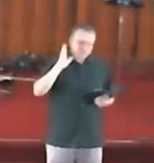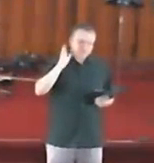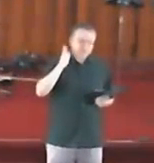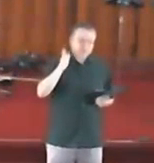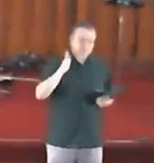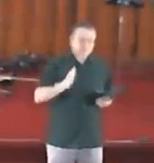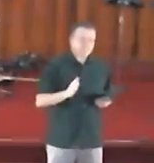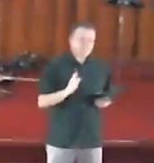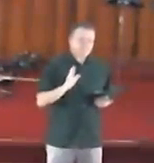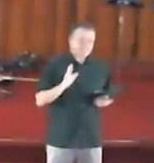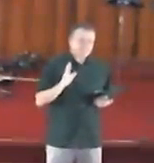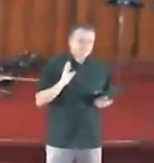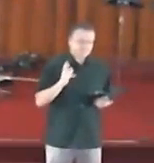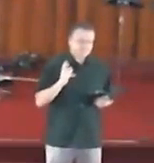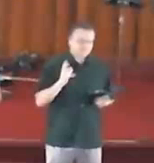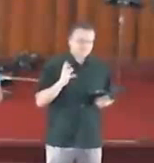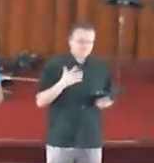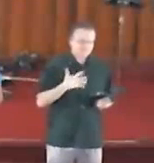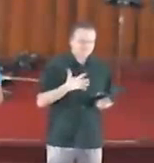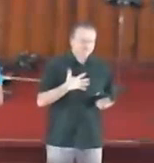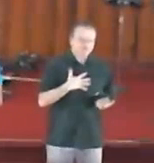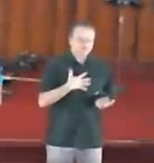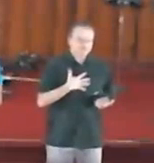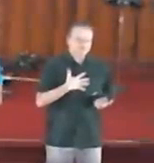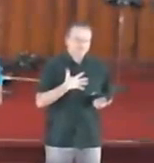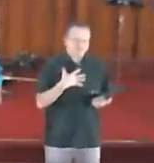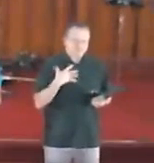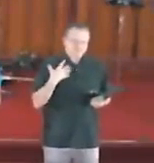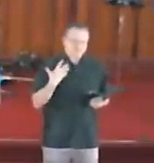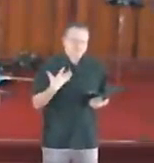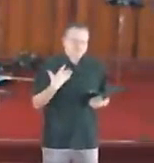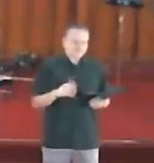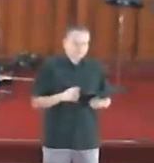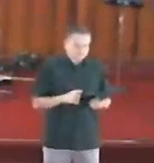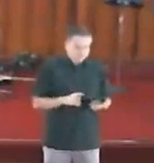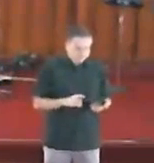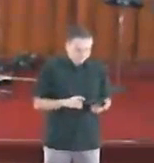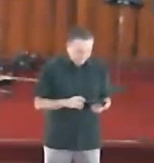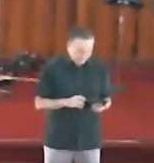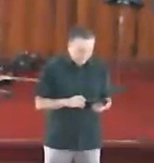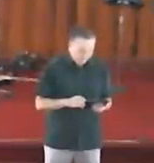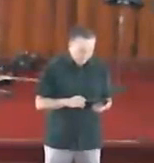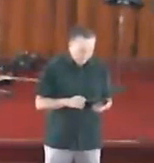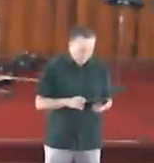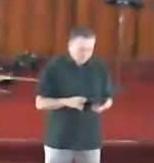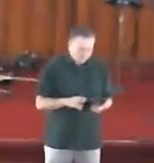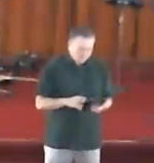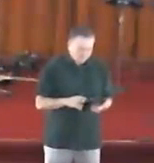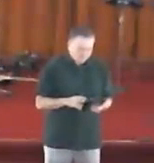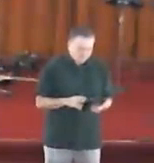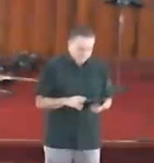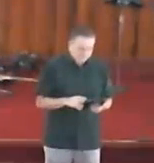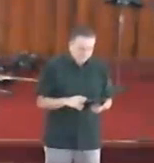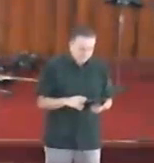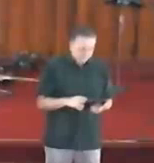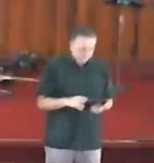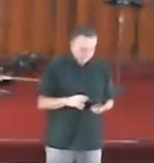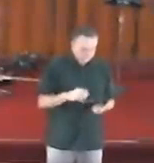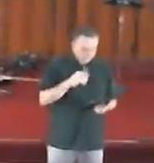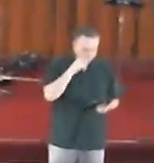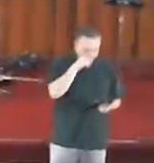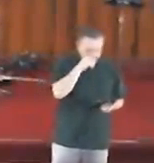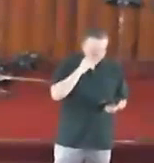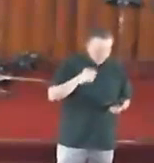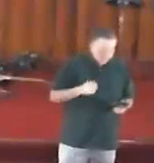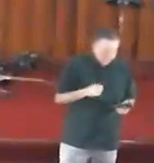queremos enfocar en tu voz interior y en lo que tú quieres hablarnos hoy. We want to focus on your inner voice and